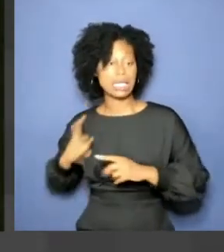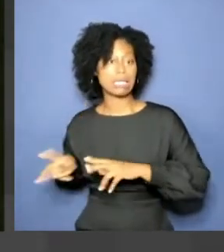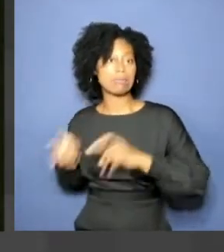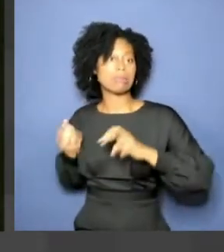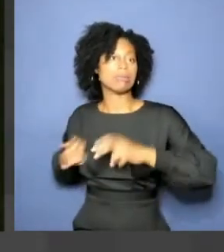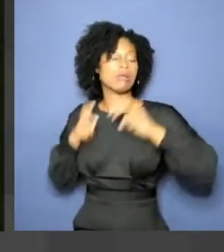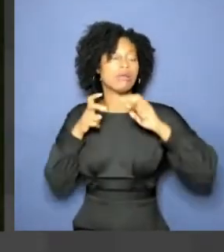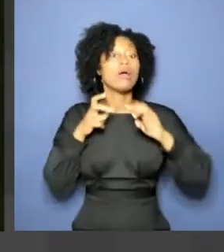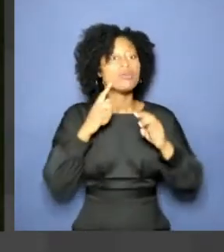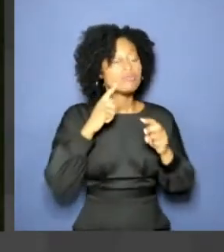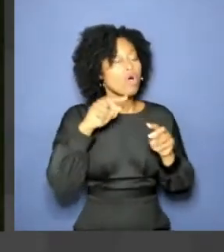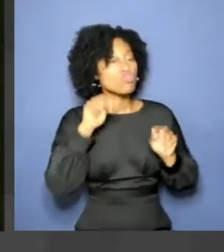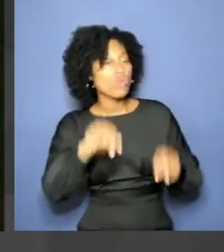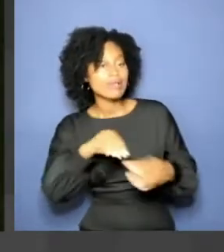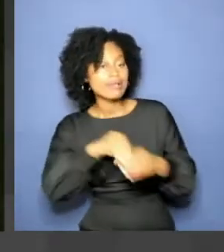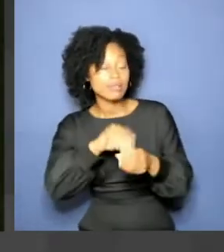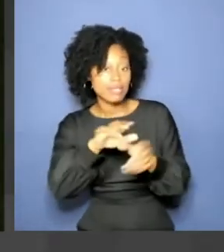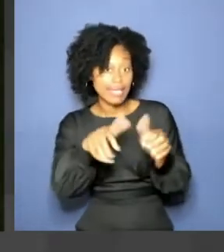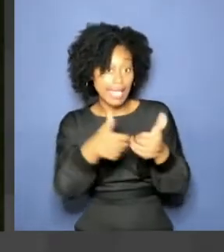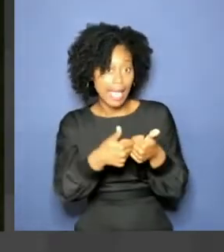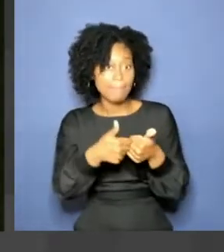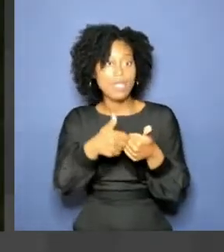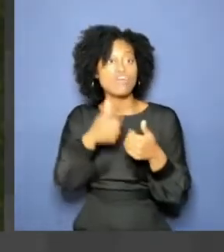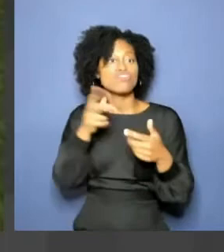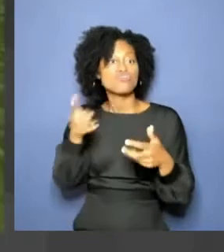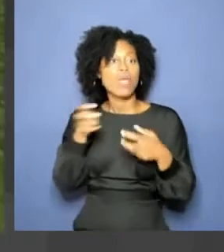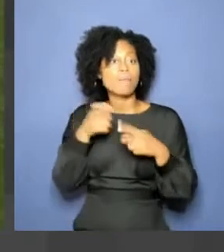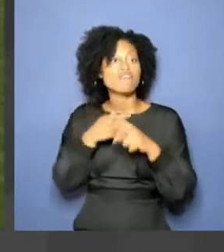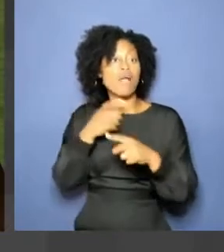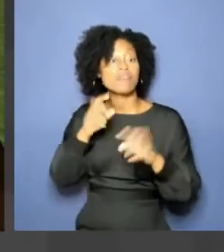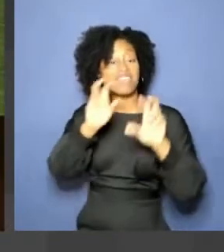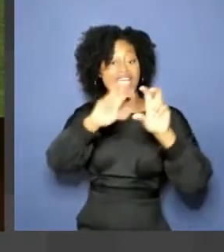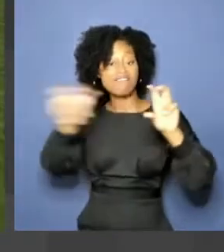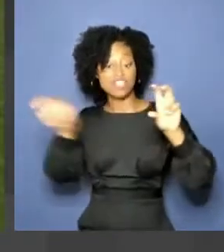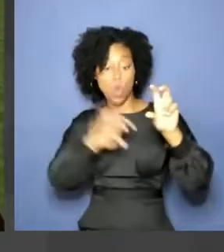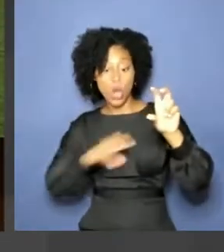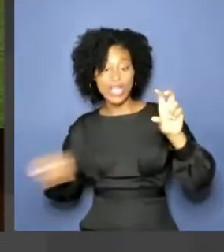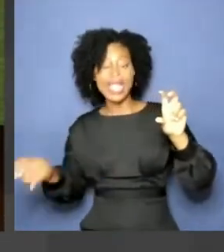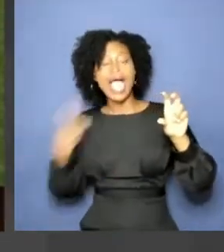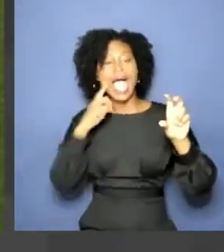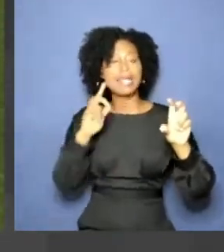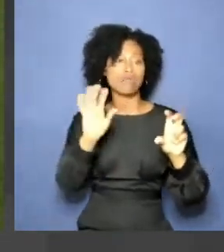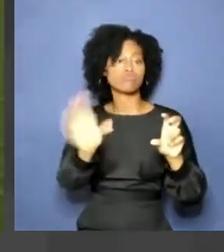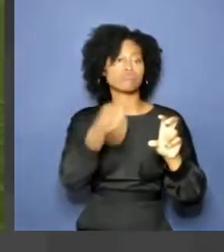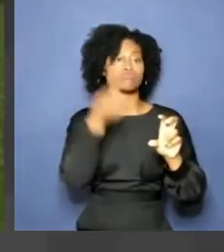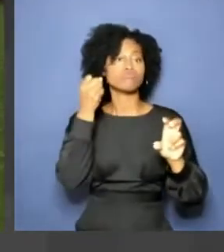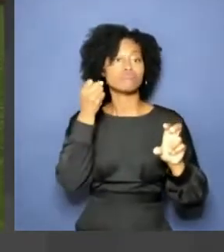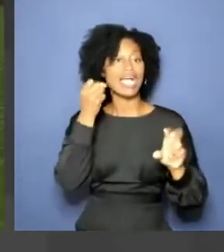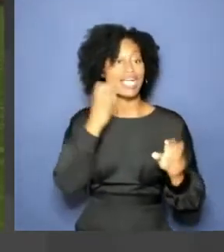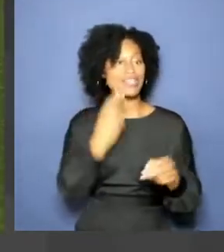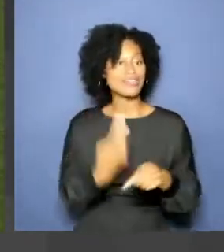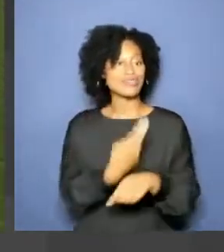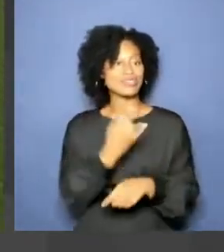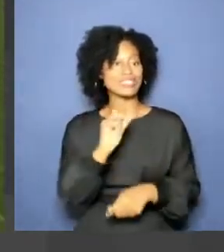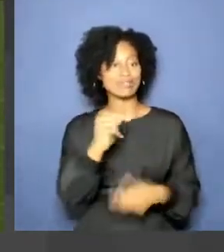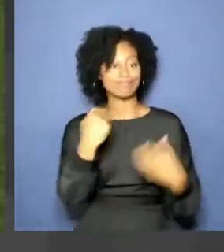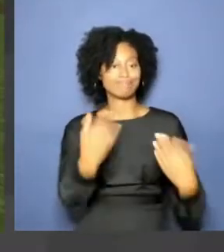in-game. I just need to grab a spawn egg from the inventory and use it. And here's our grizzly bear.